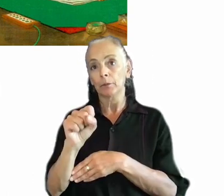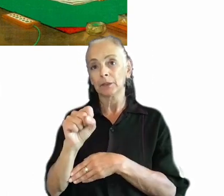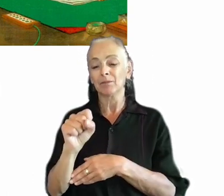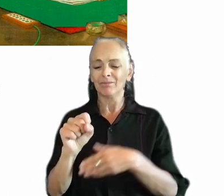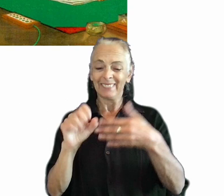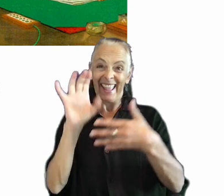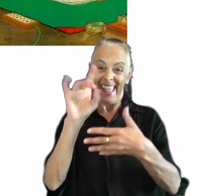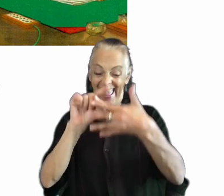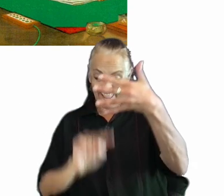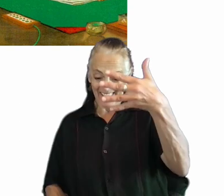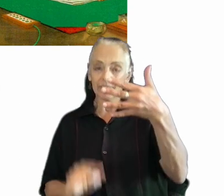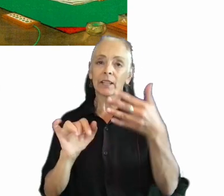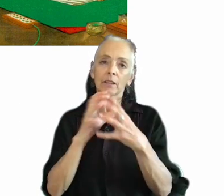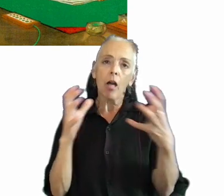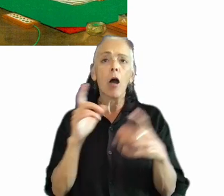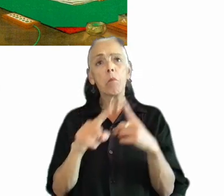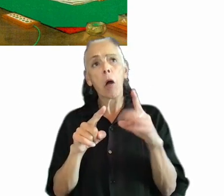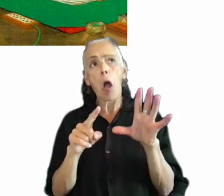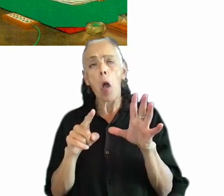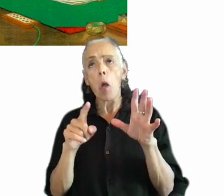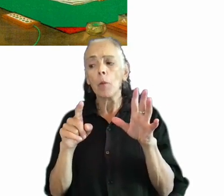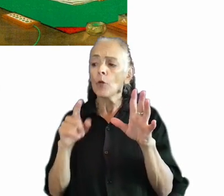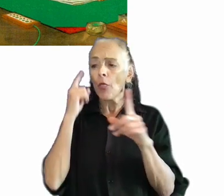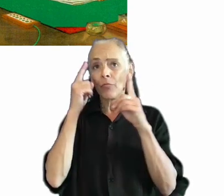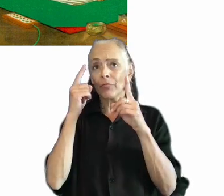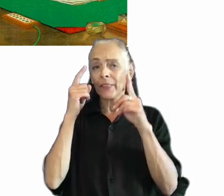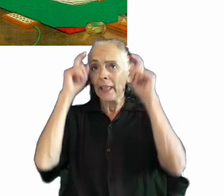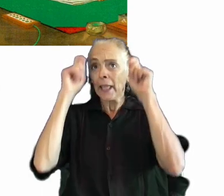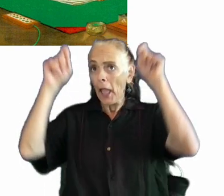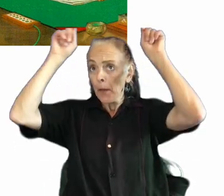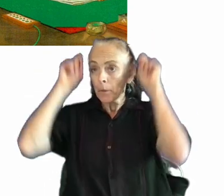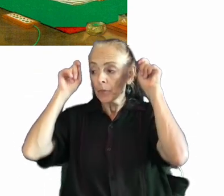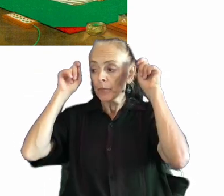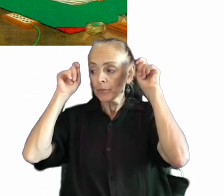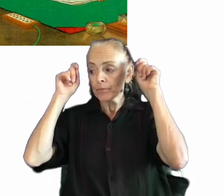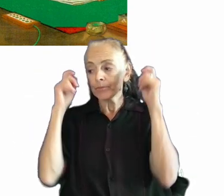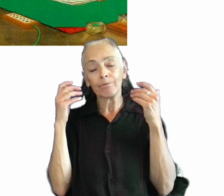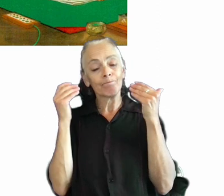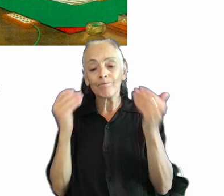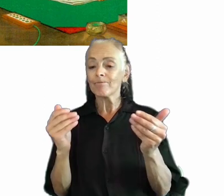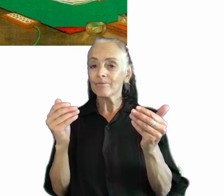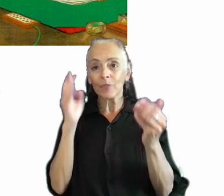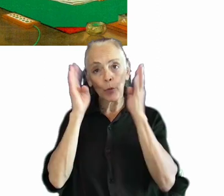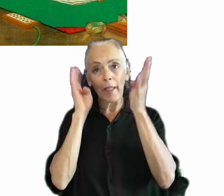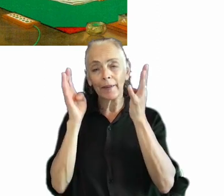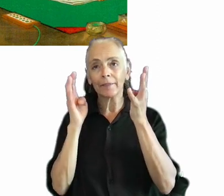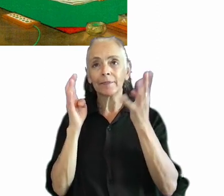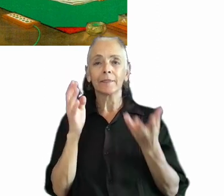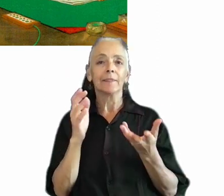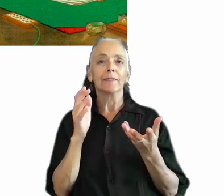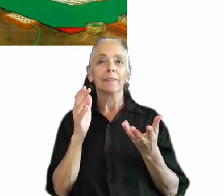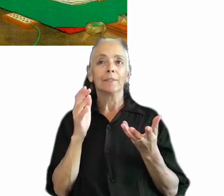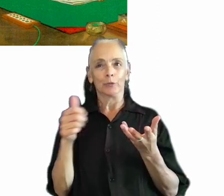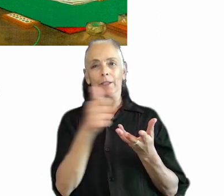lot but you can put on your thinking cap like our friend right here and get creative there's no prescriptive right or wrong or wrong way to